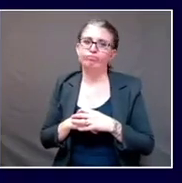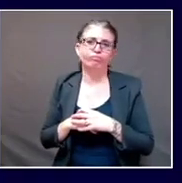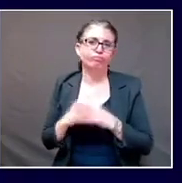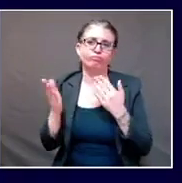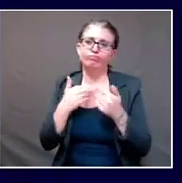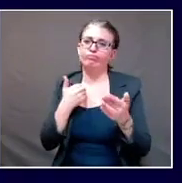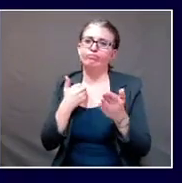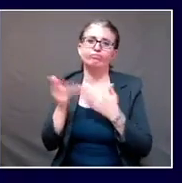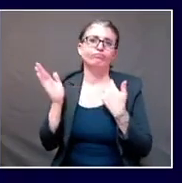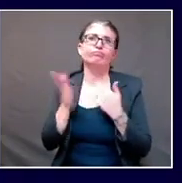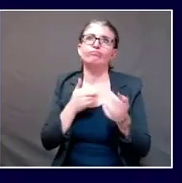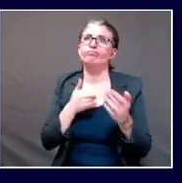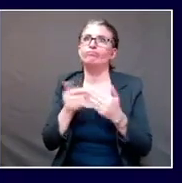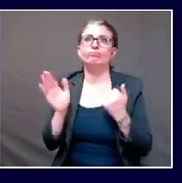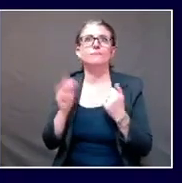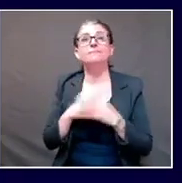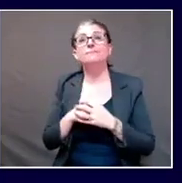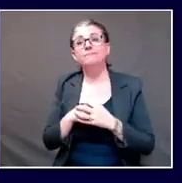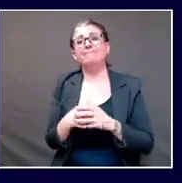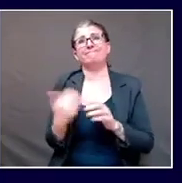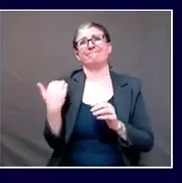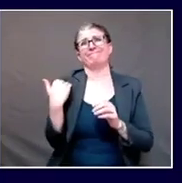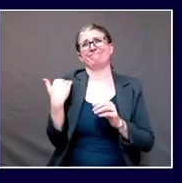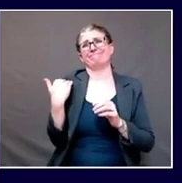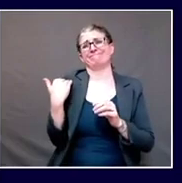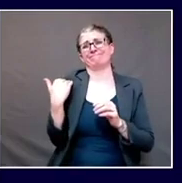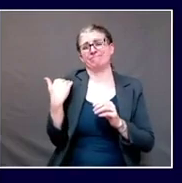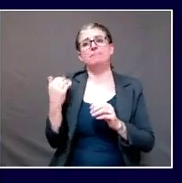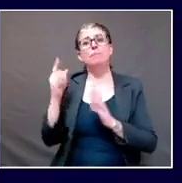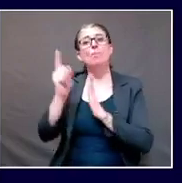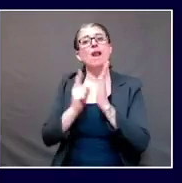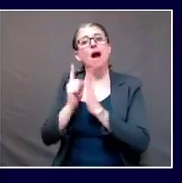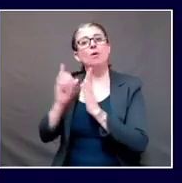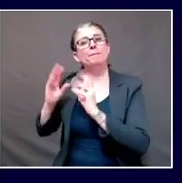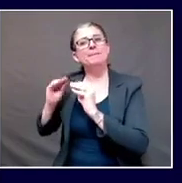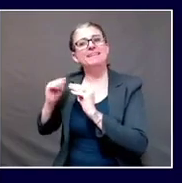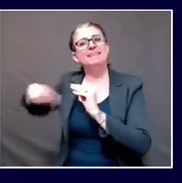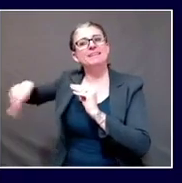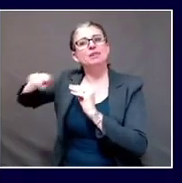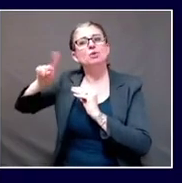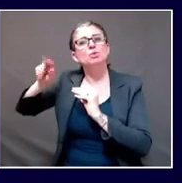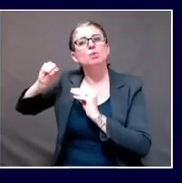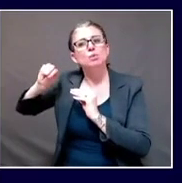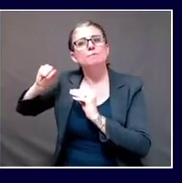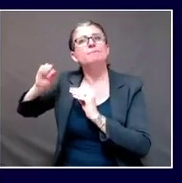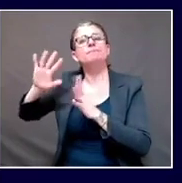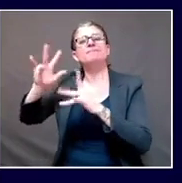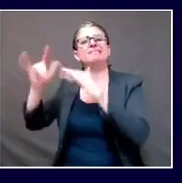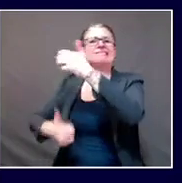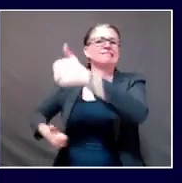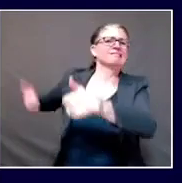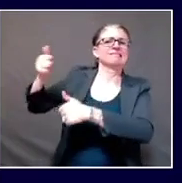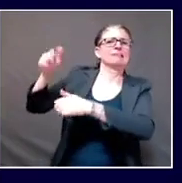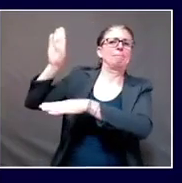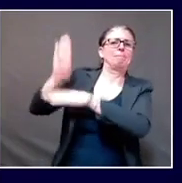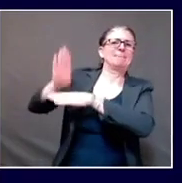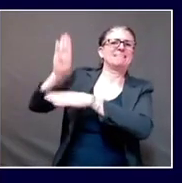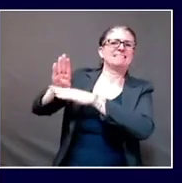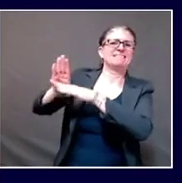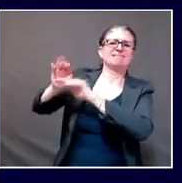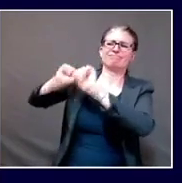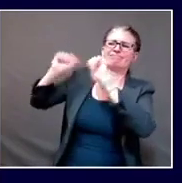conference with a number of, uh, major businesses and retailers across the state just the other day. Um,